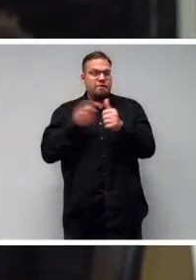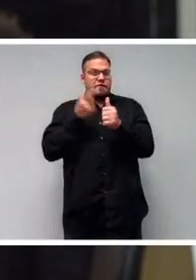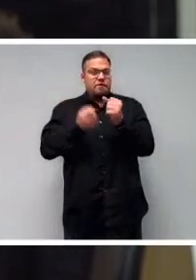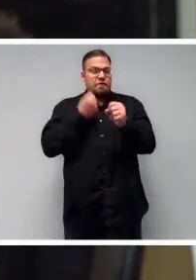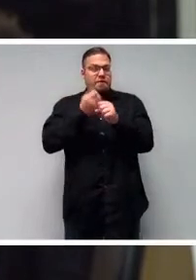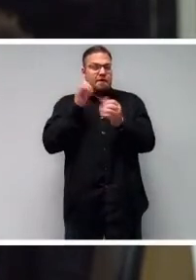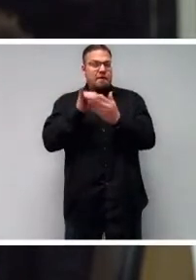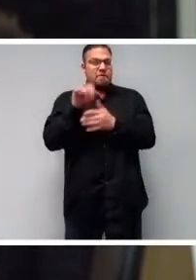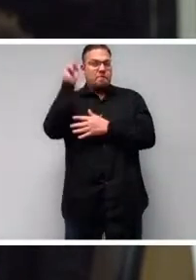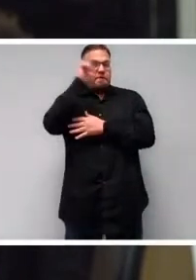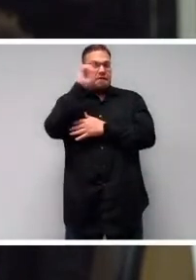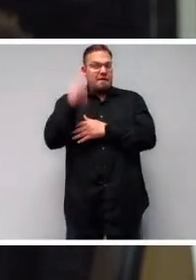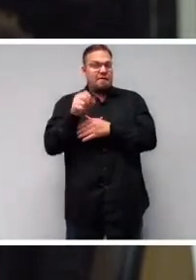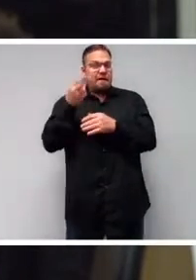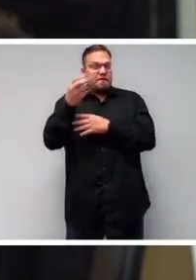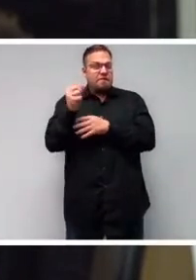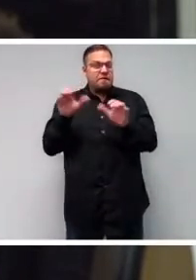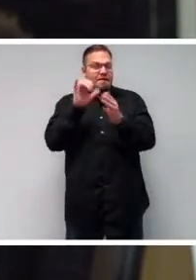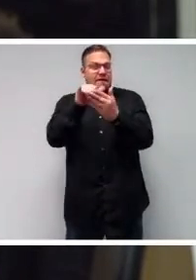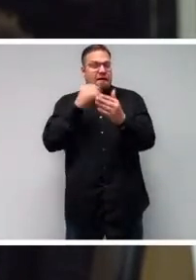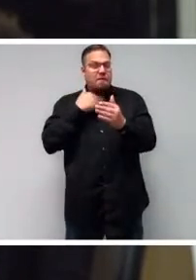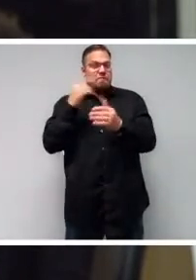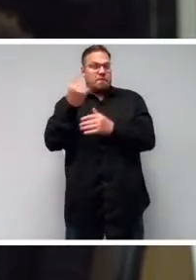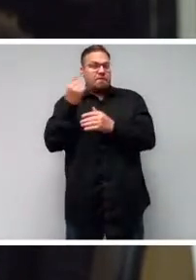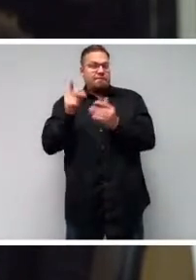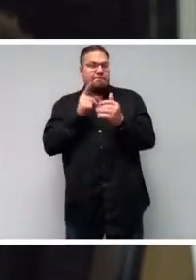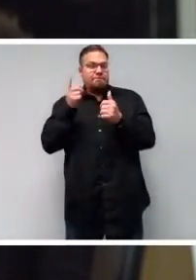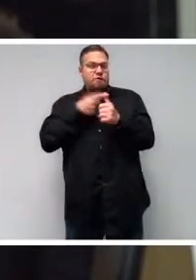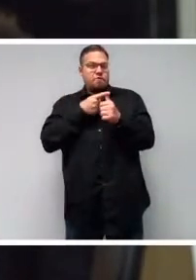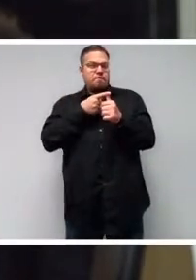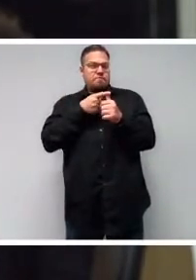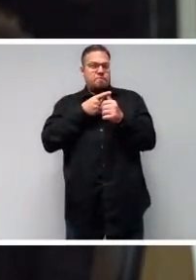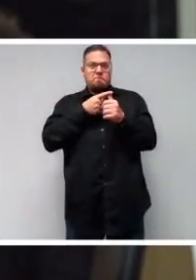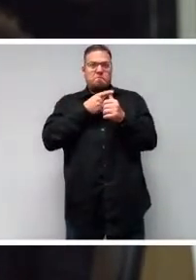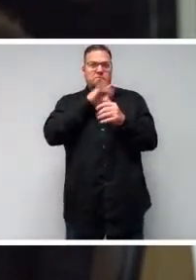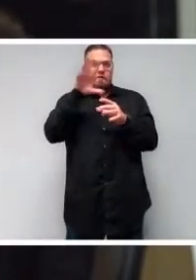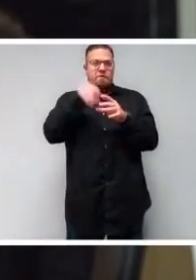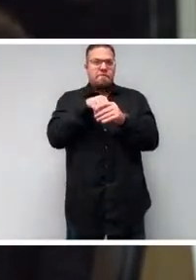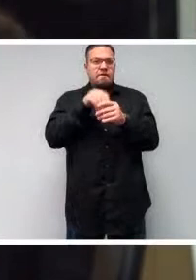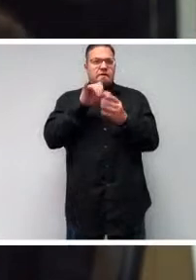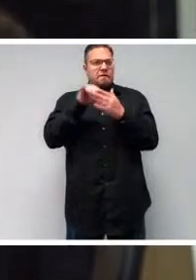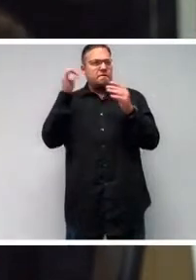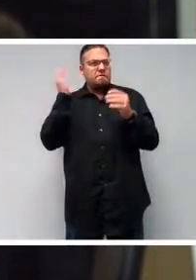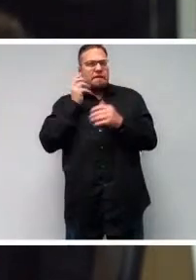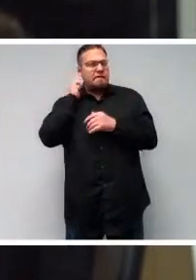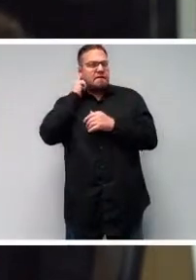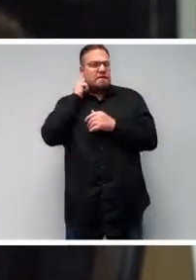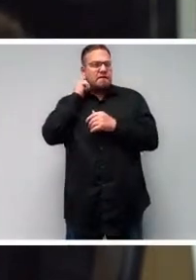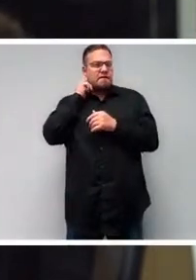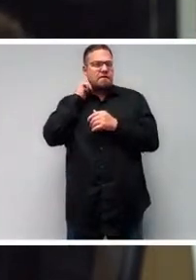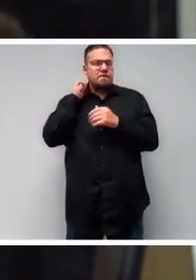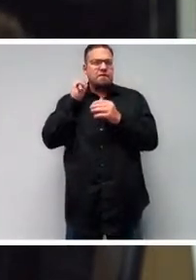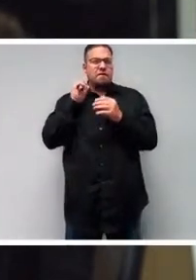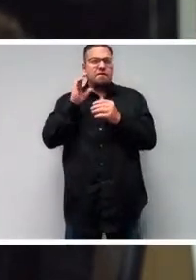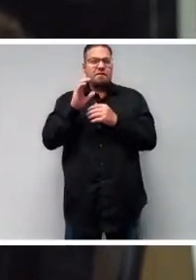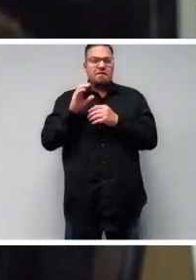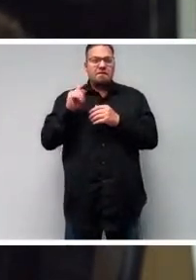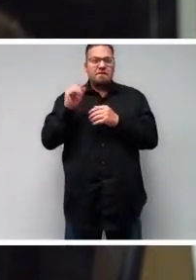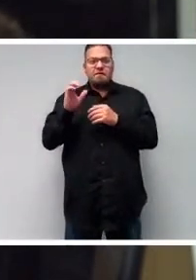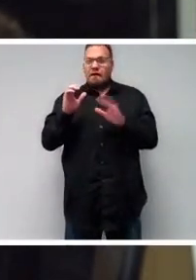does this, and I'm one of our first partners, which is amazing. The most amazing program I've ever been besides CTEC, because that's number